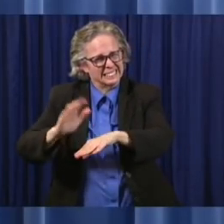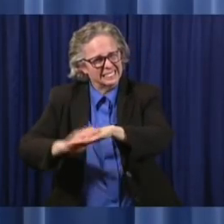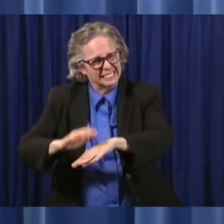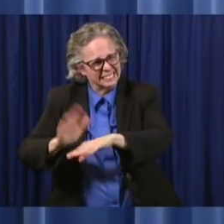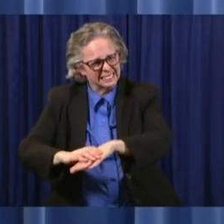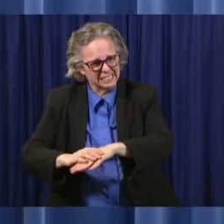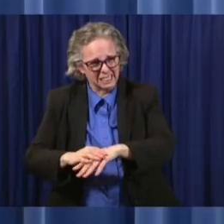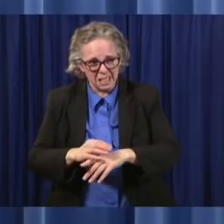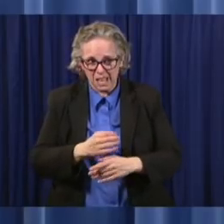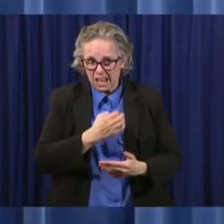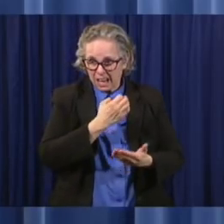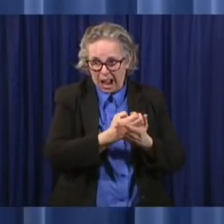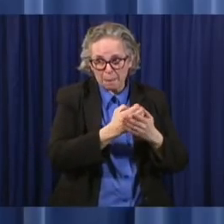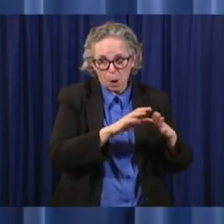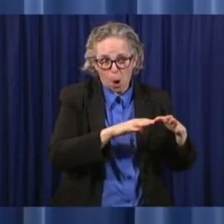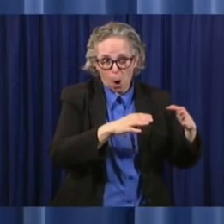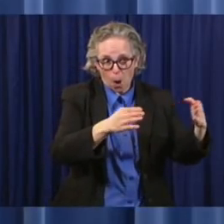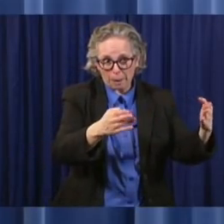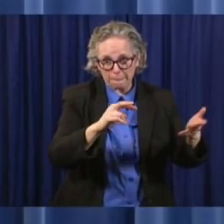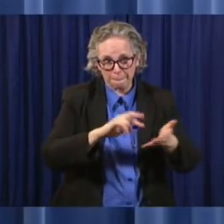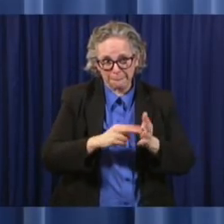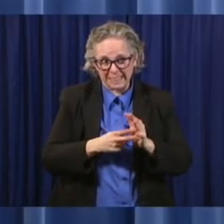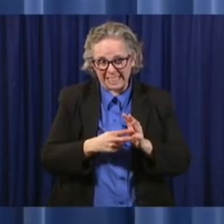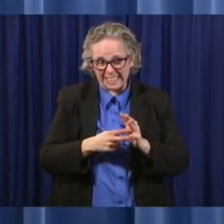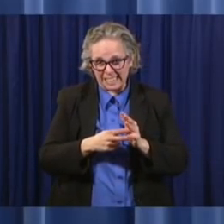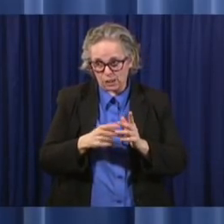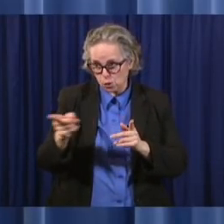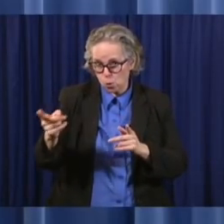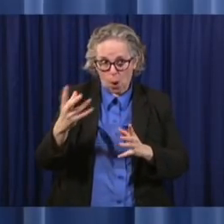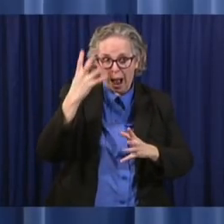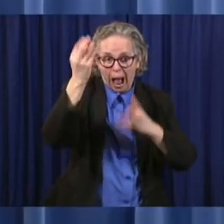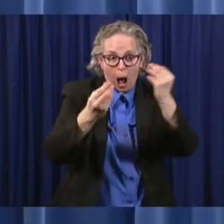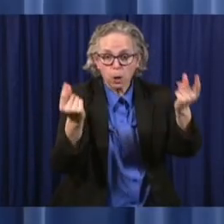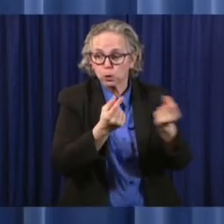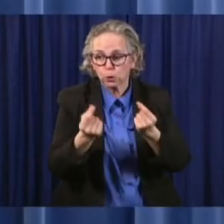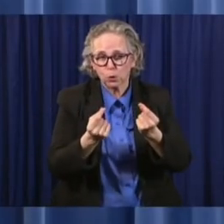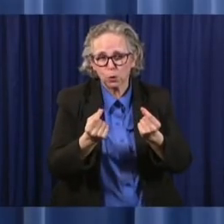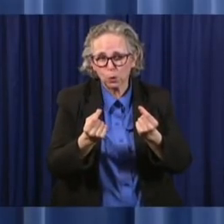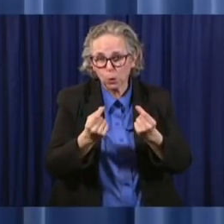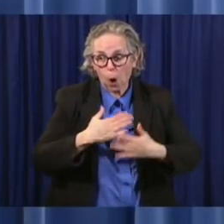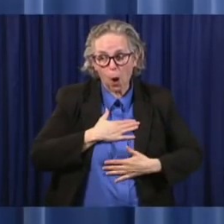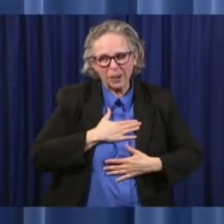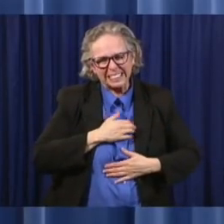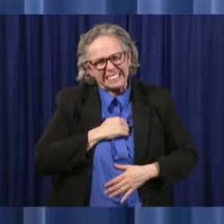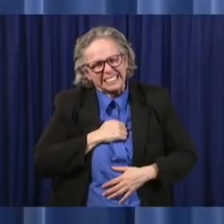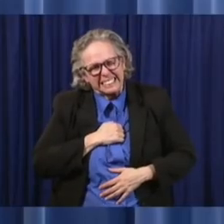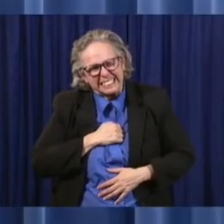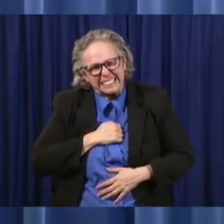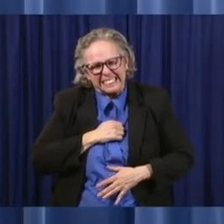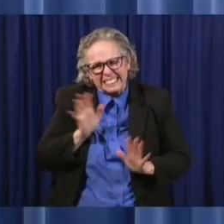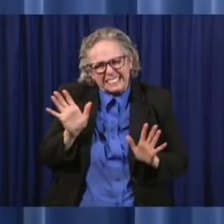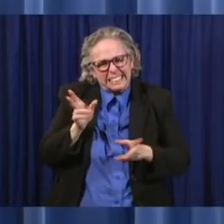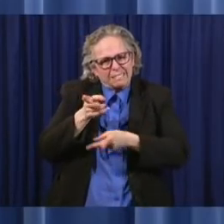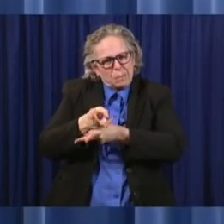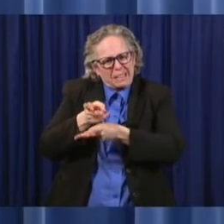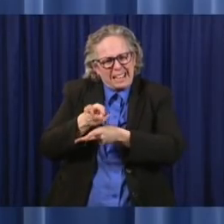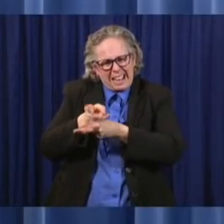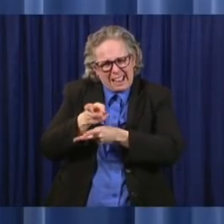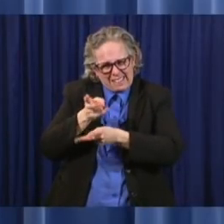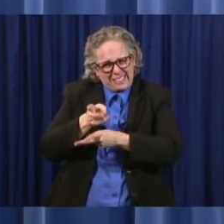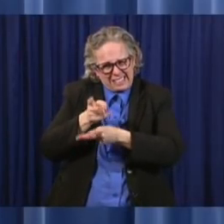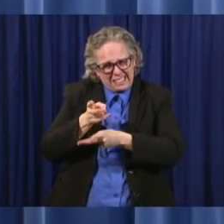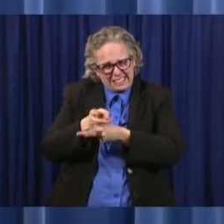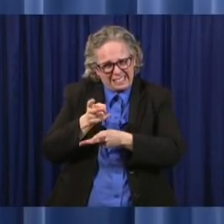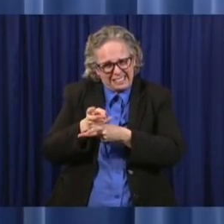opportunities, things to do. Everybody wants to get out, but just be very, very, very careful. This too will